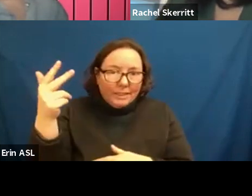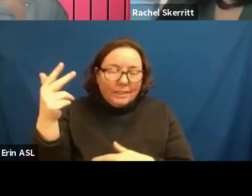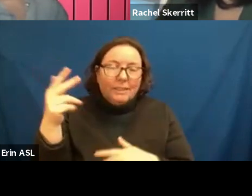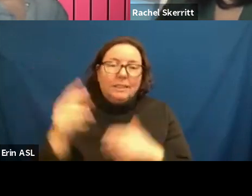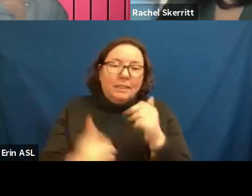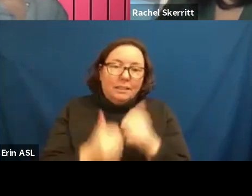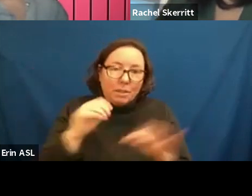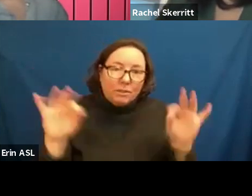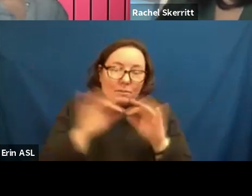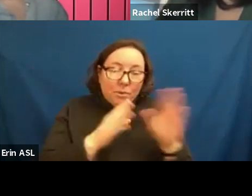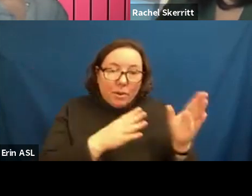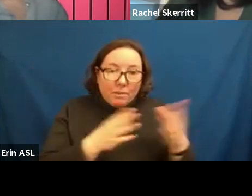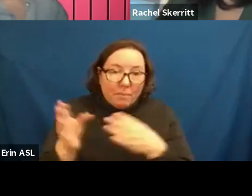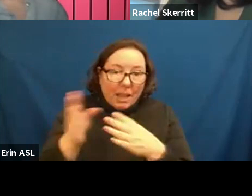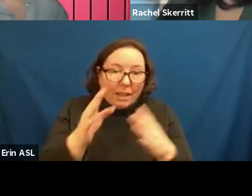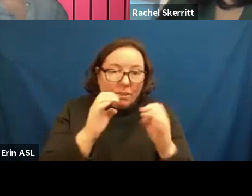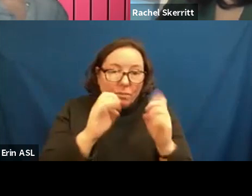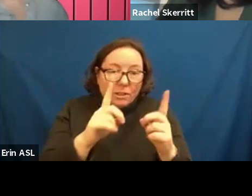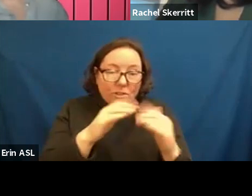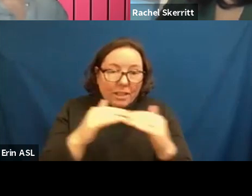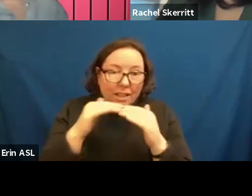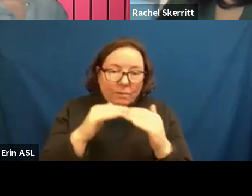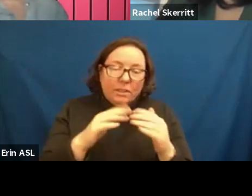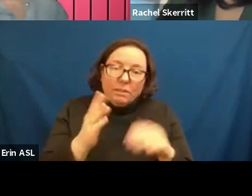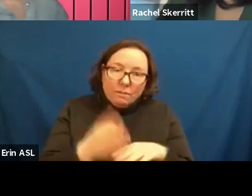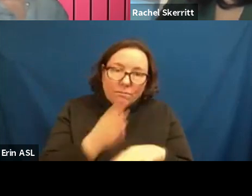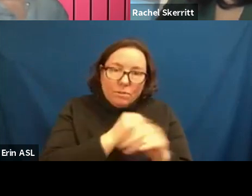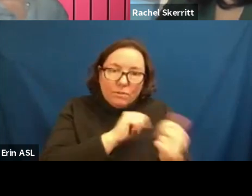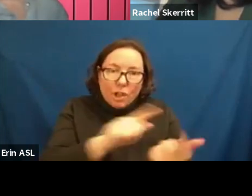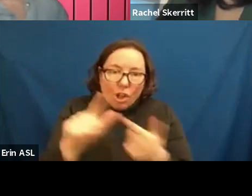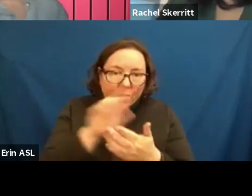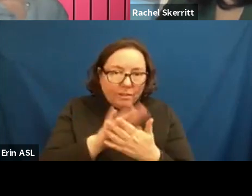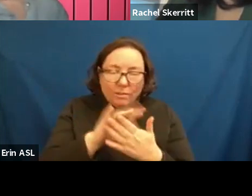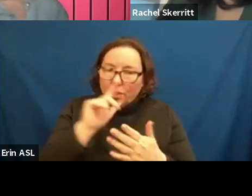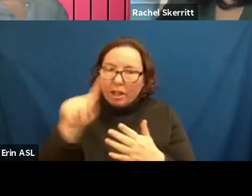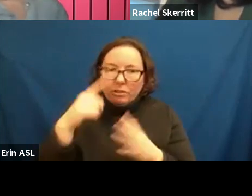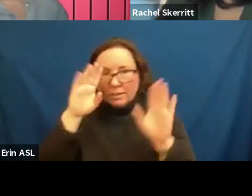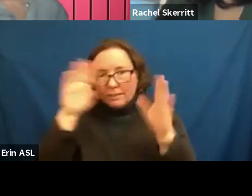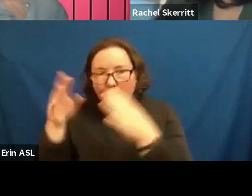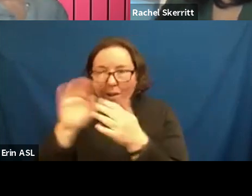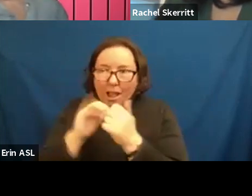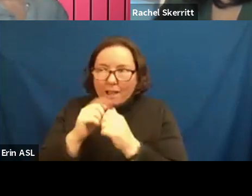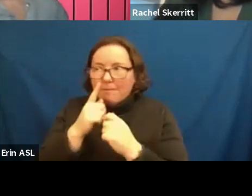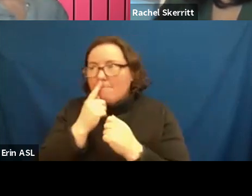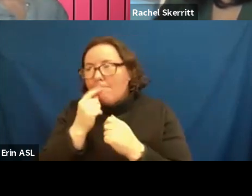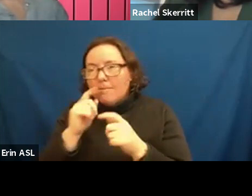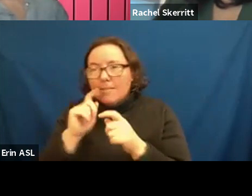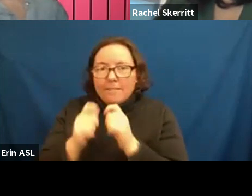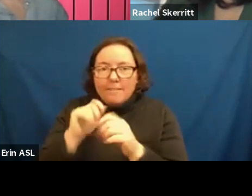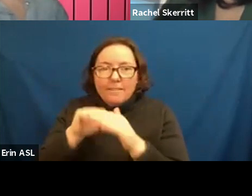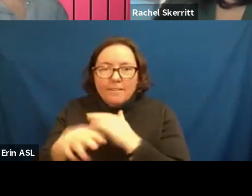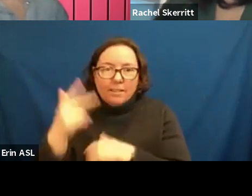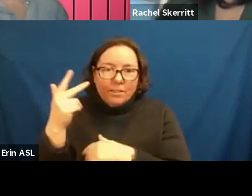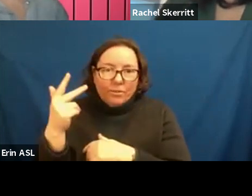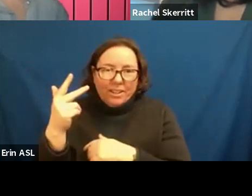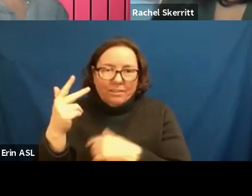most important path to educational equity is to improve all public schools in the city, not just focus on admission into the 3 elite exam schools.